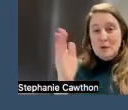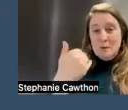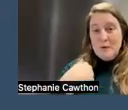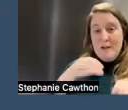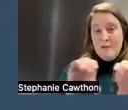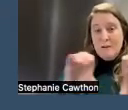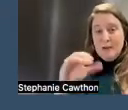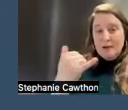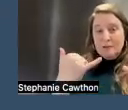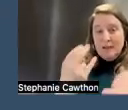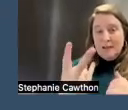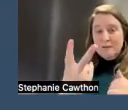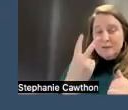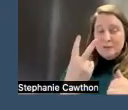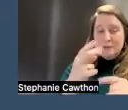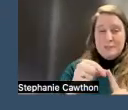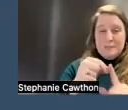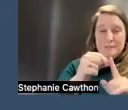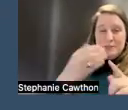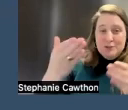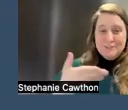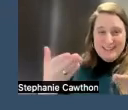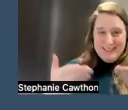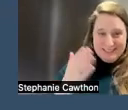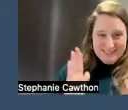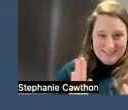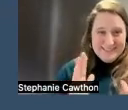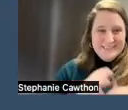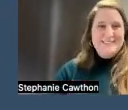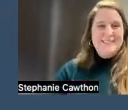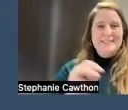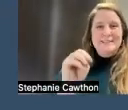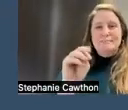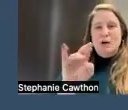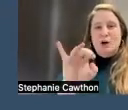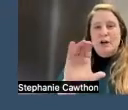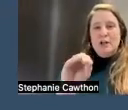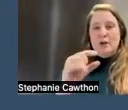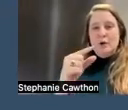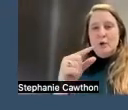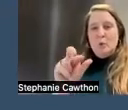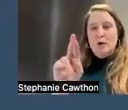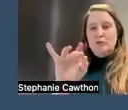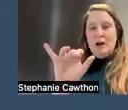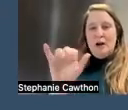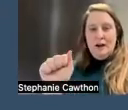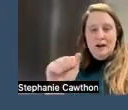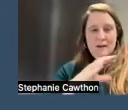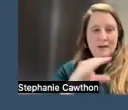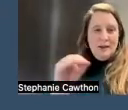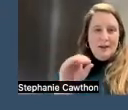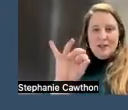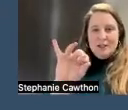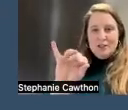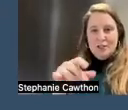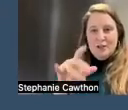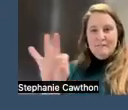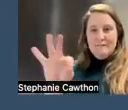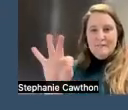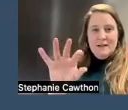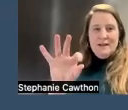address today. We'll have a panel today of two special guests who are with us, Mario